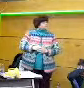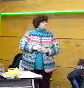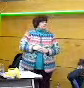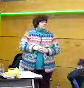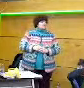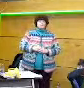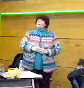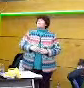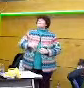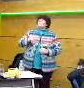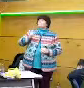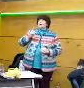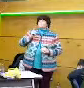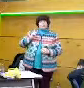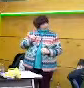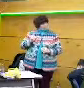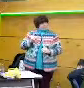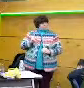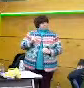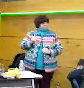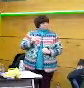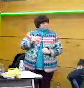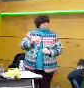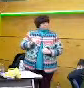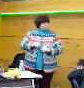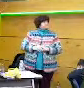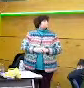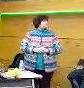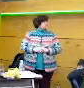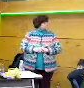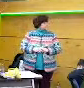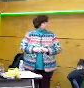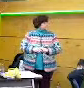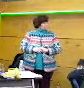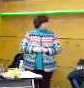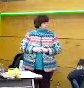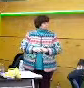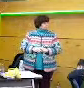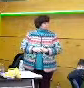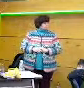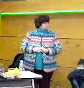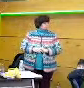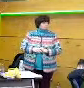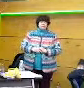Or would you say, my puppy plays piano?